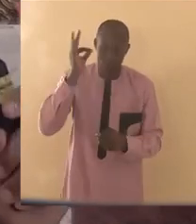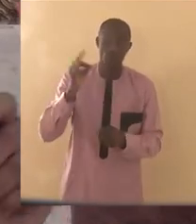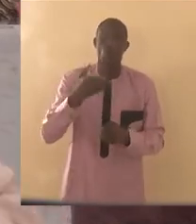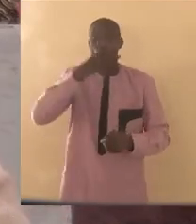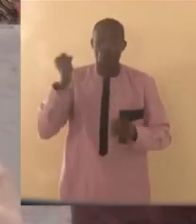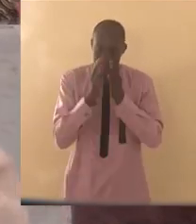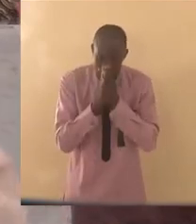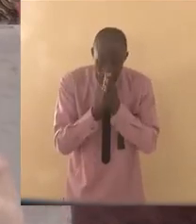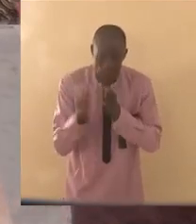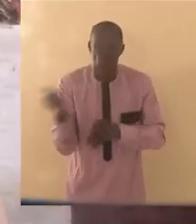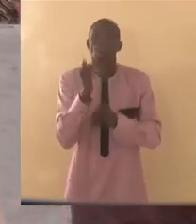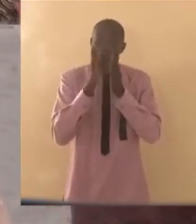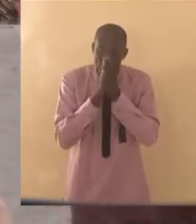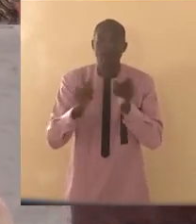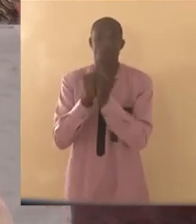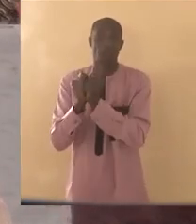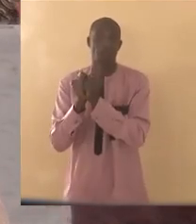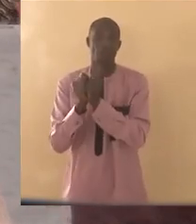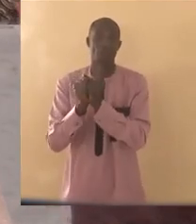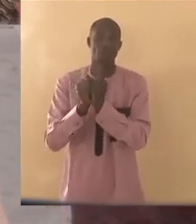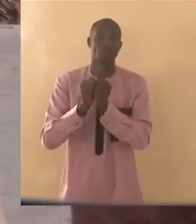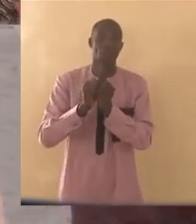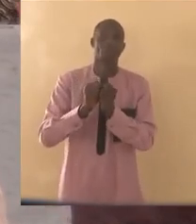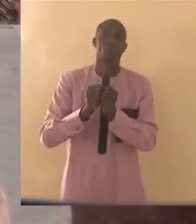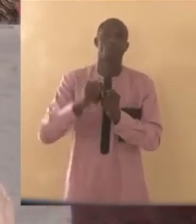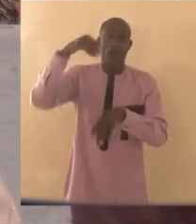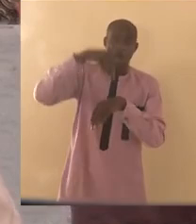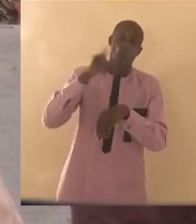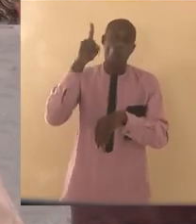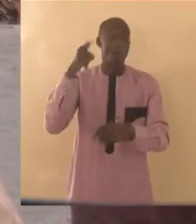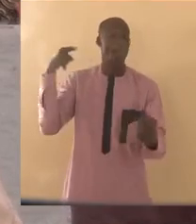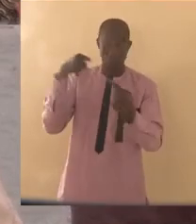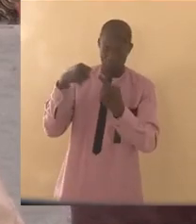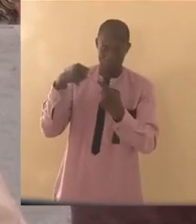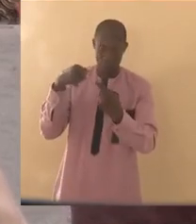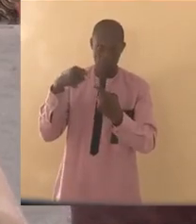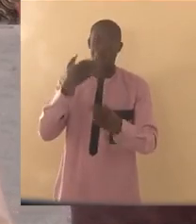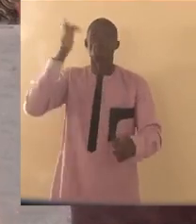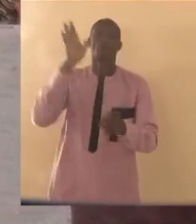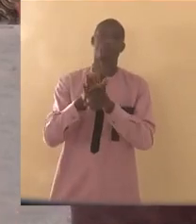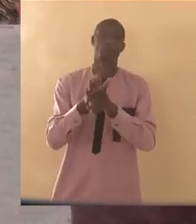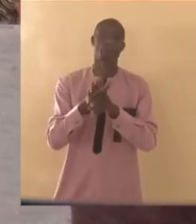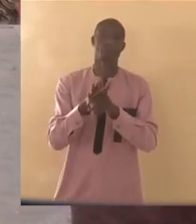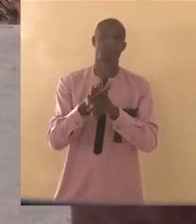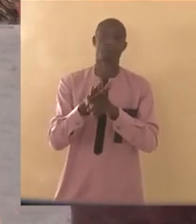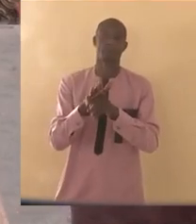prayer. They prayed together around one point. What is the point? The